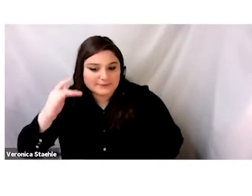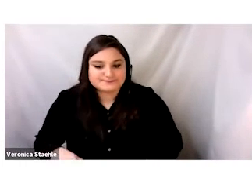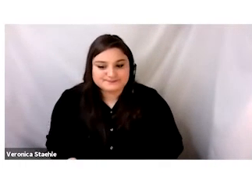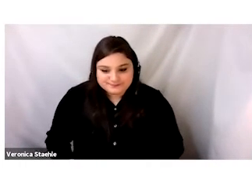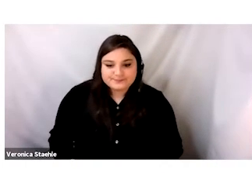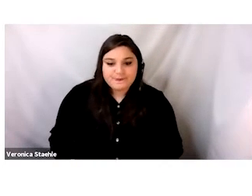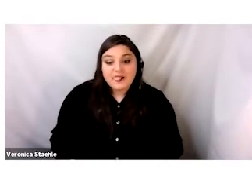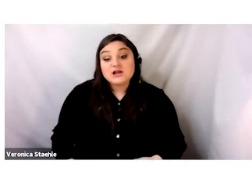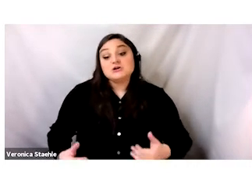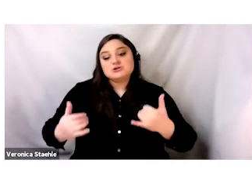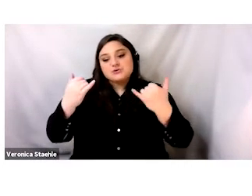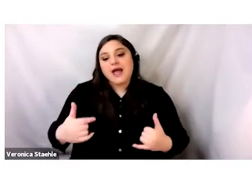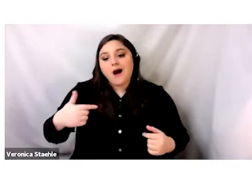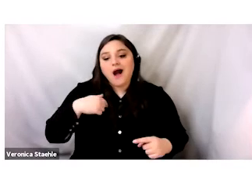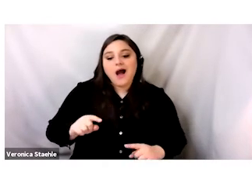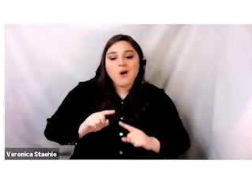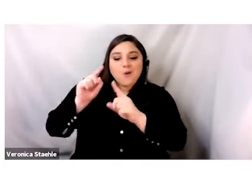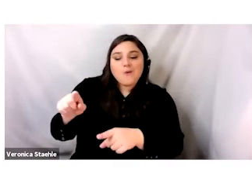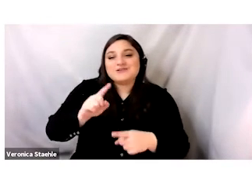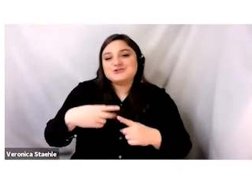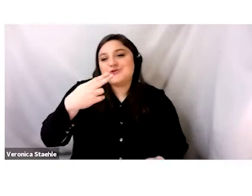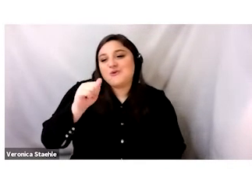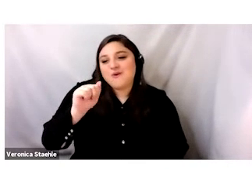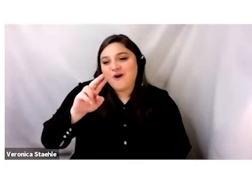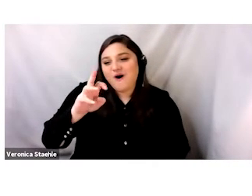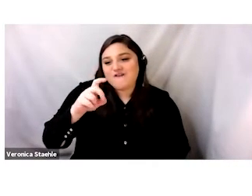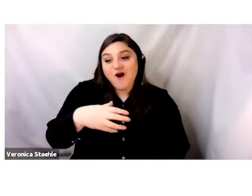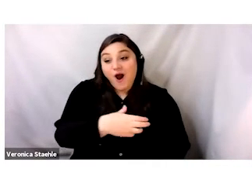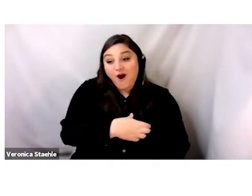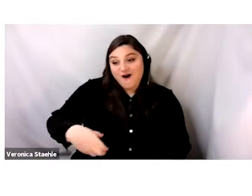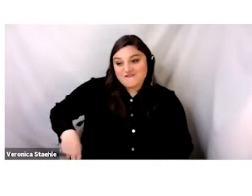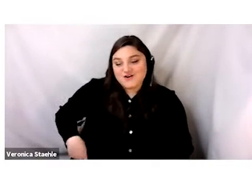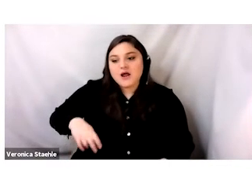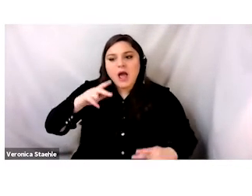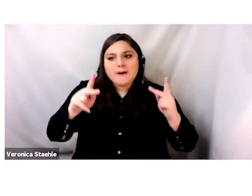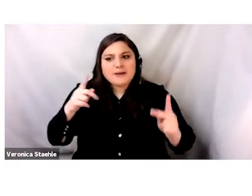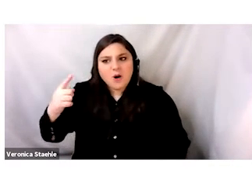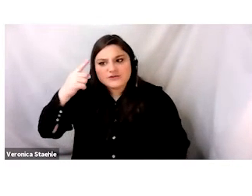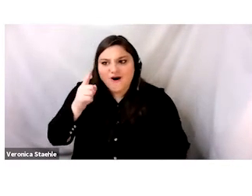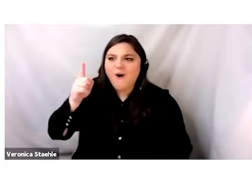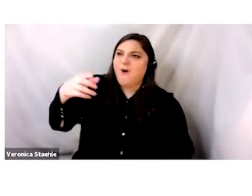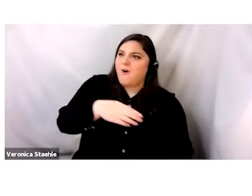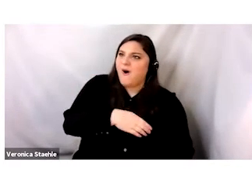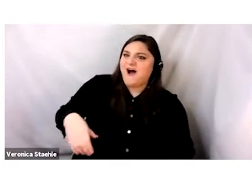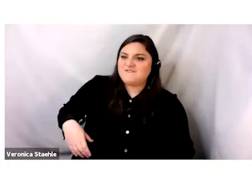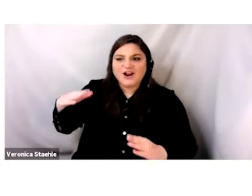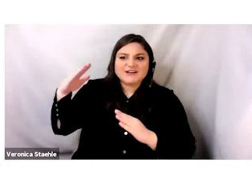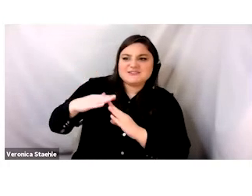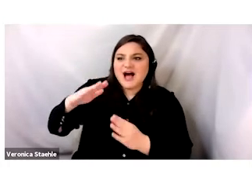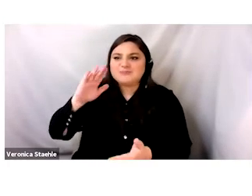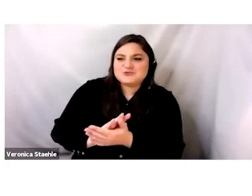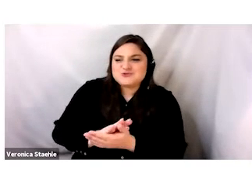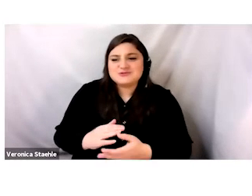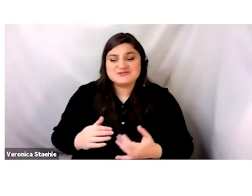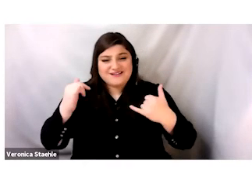my neighborhood, like Harvard was like high up there that you wanted to attend. Really, but now my brain's like, I now challenge a